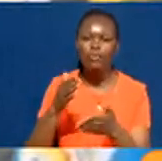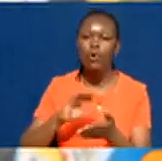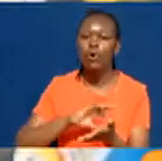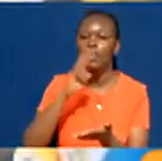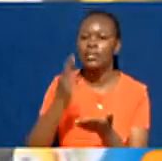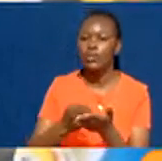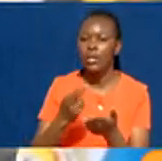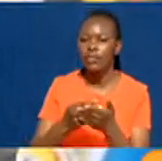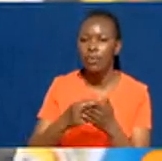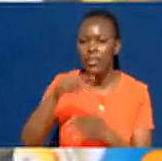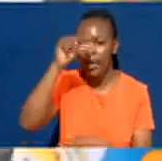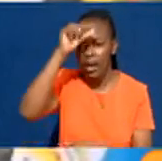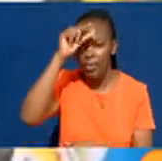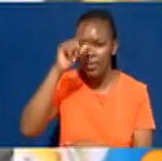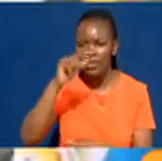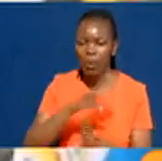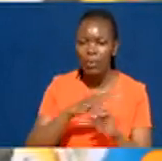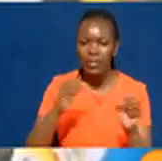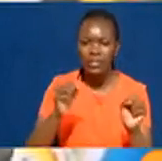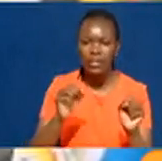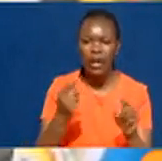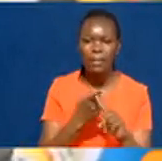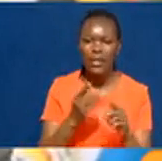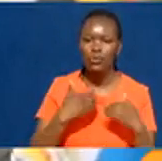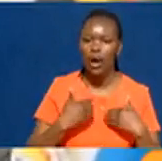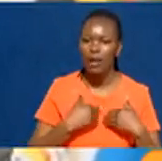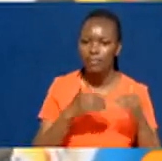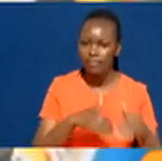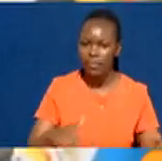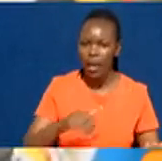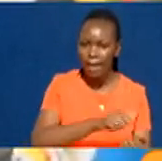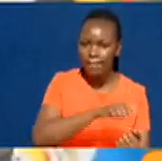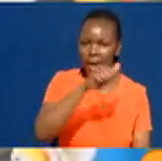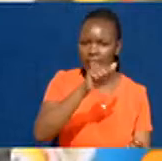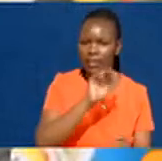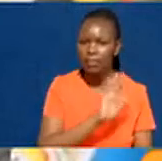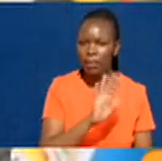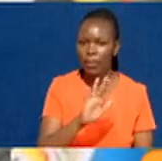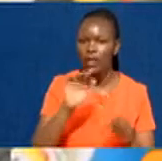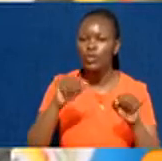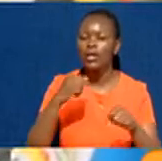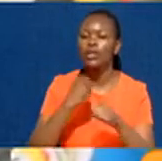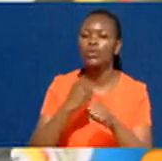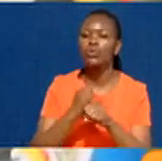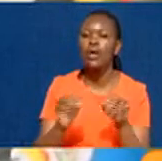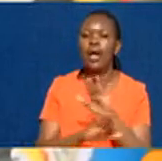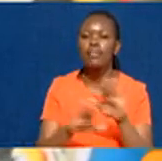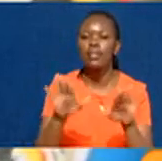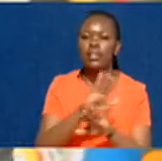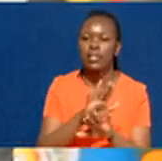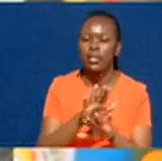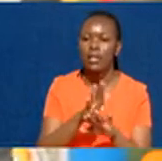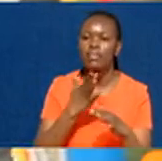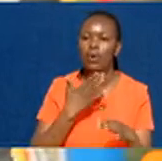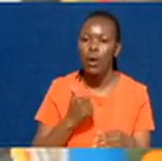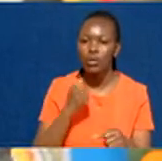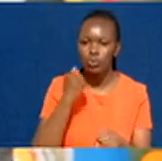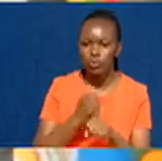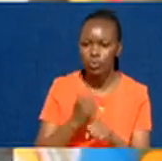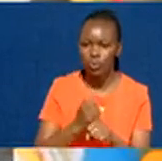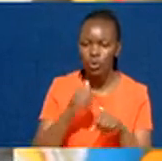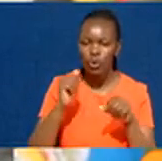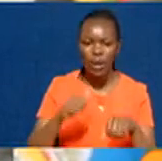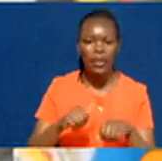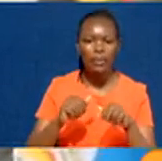own independent budget and an accounting officer so that they can go after anybody that